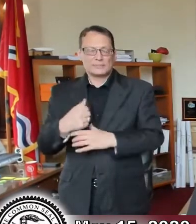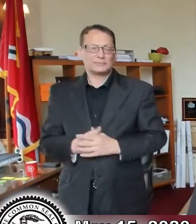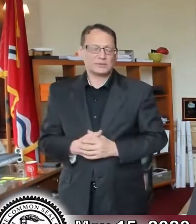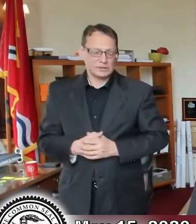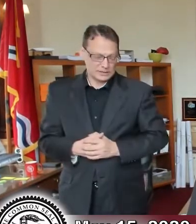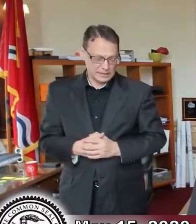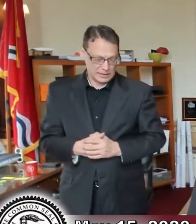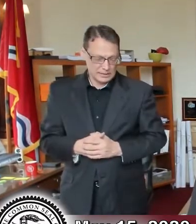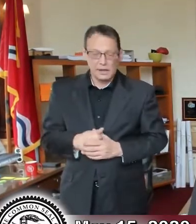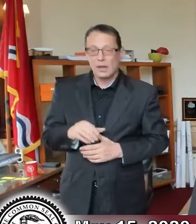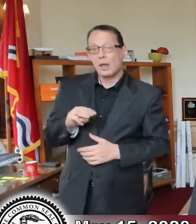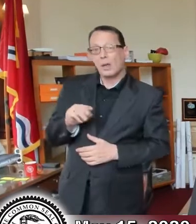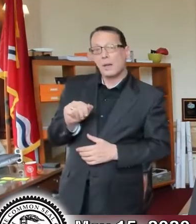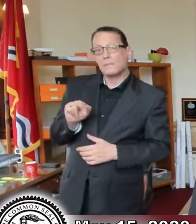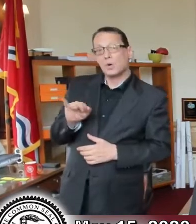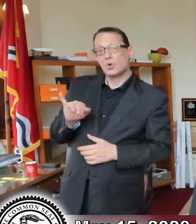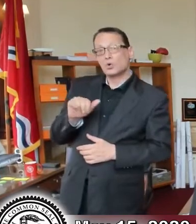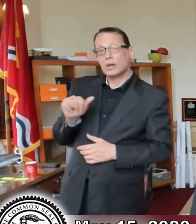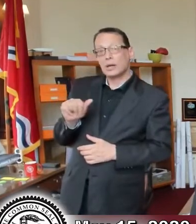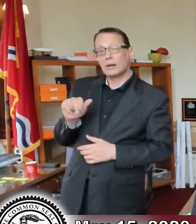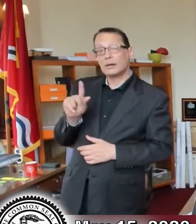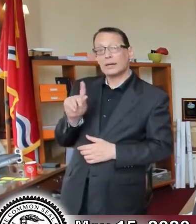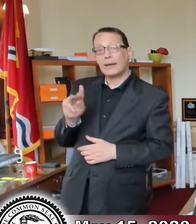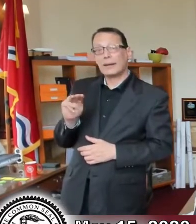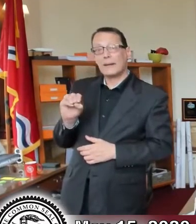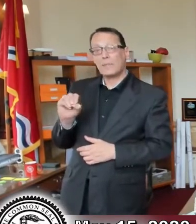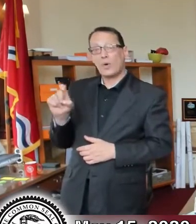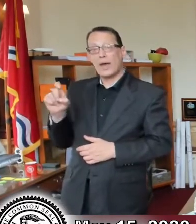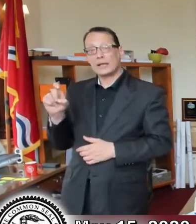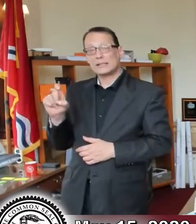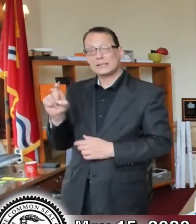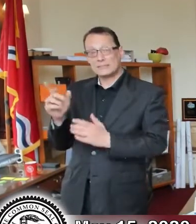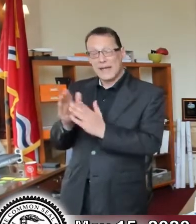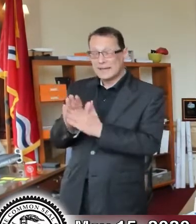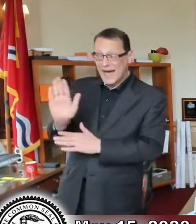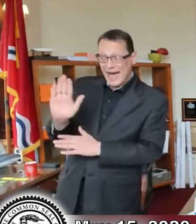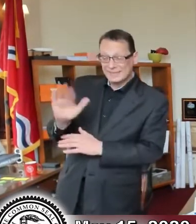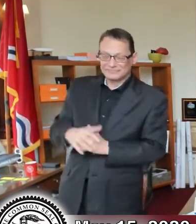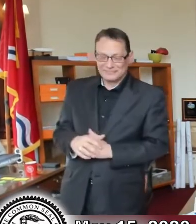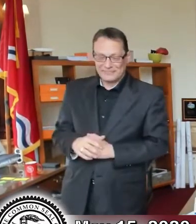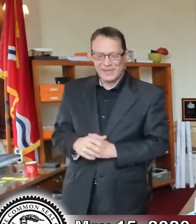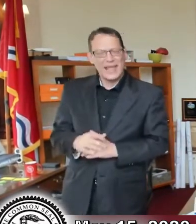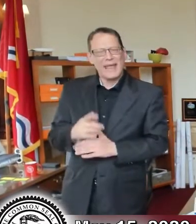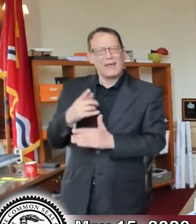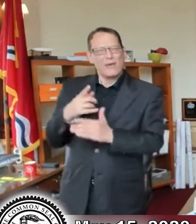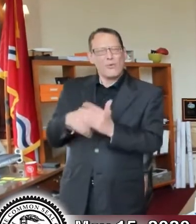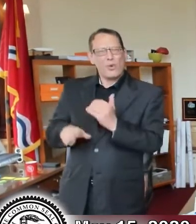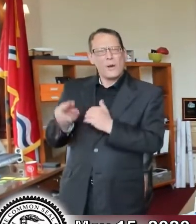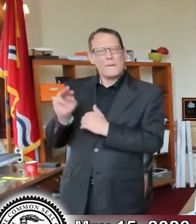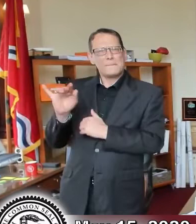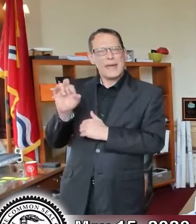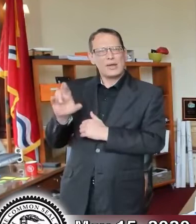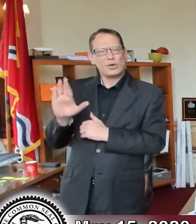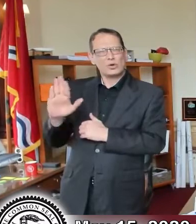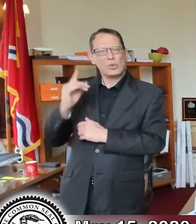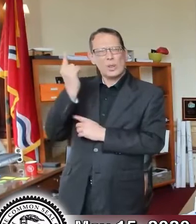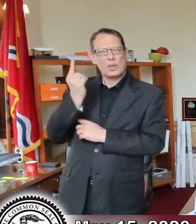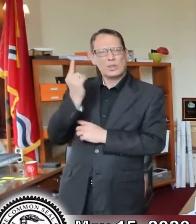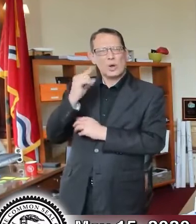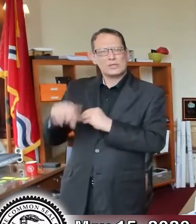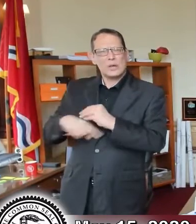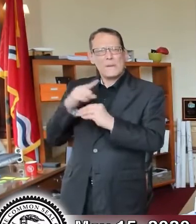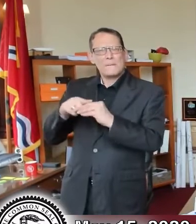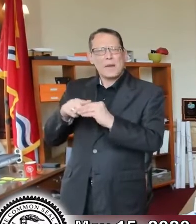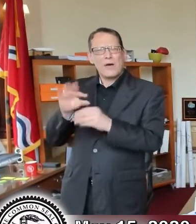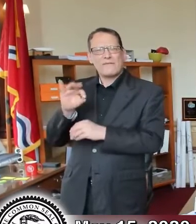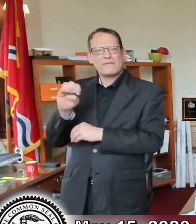A question from Maria at KMOX. Hey, Maria. Her question is, what is the mayor's thoughts on the proposal about capping